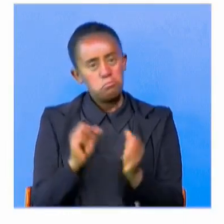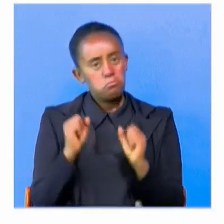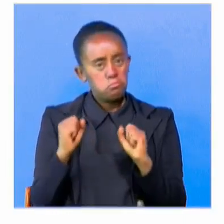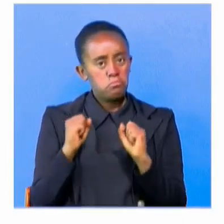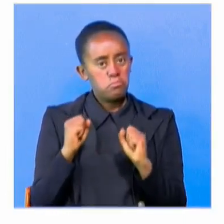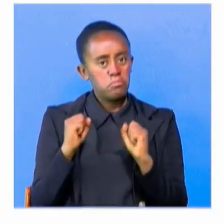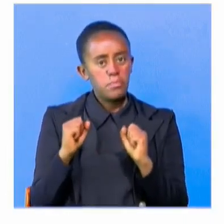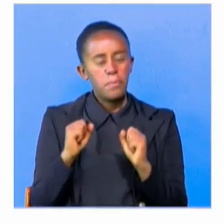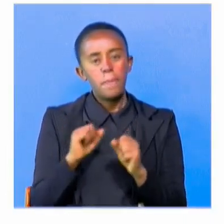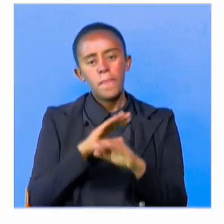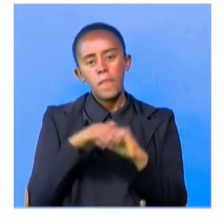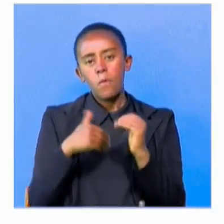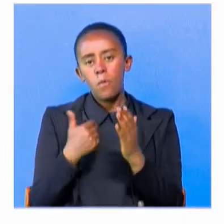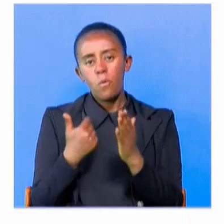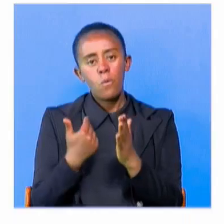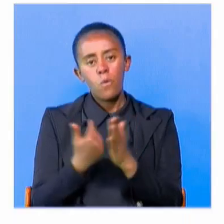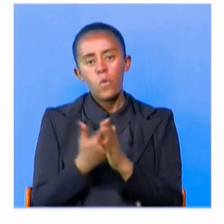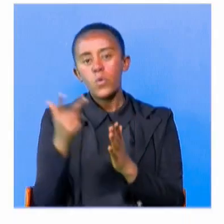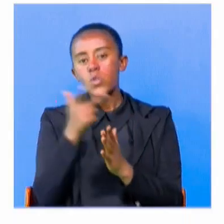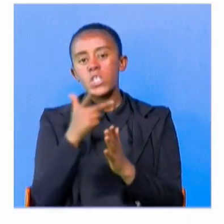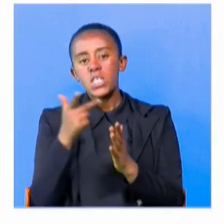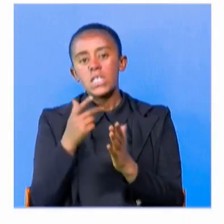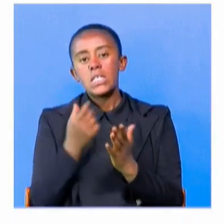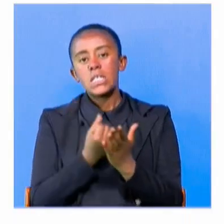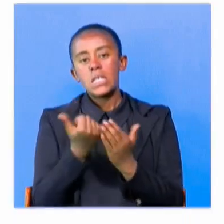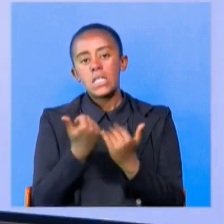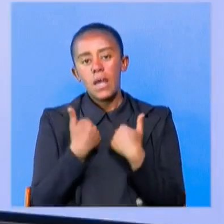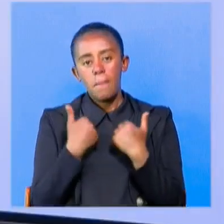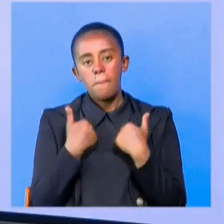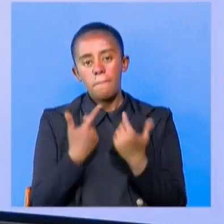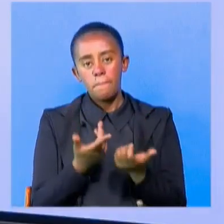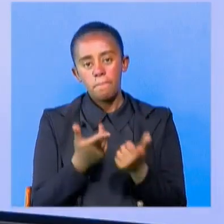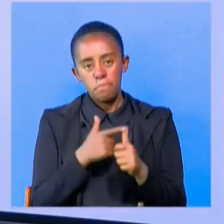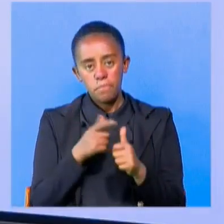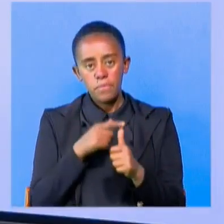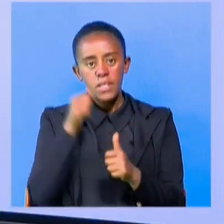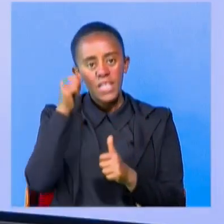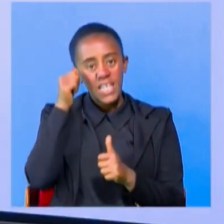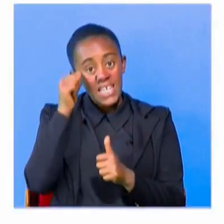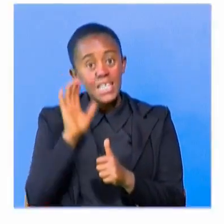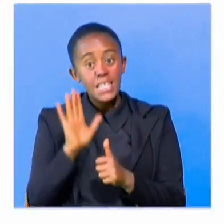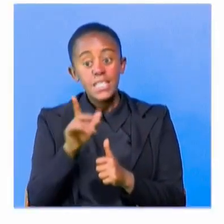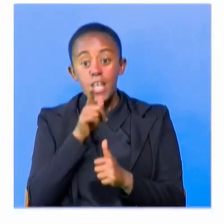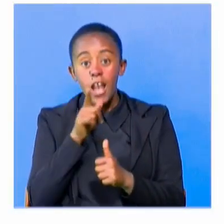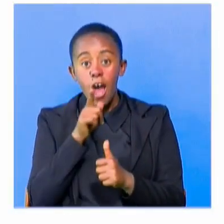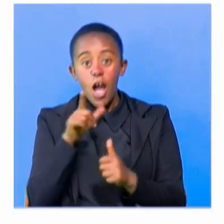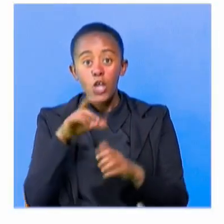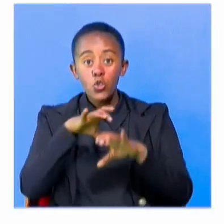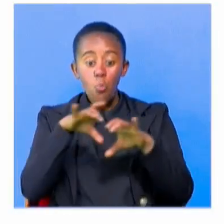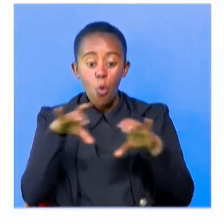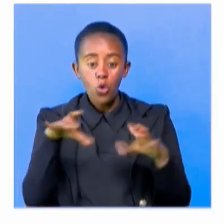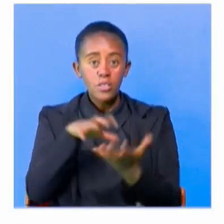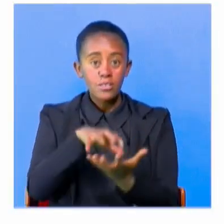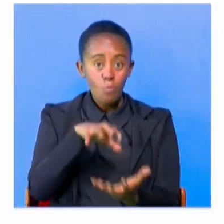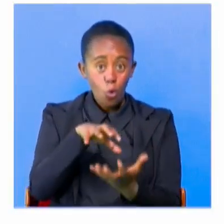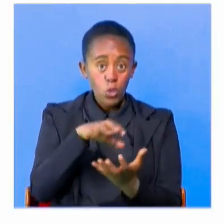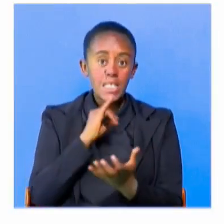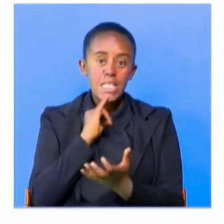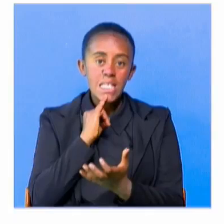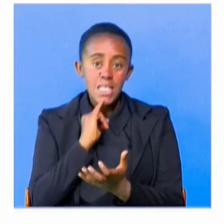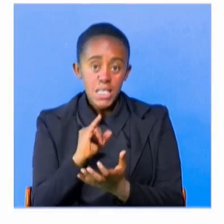these are all totally objects. So, his lunchbox is washed. His